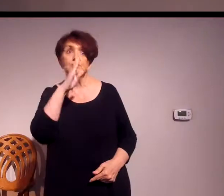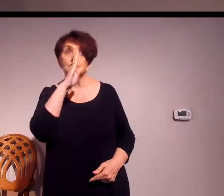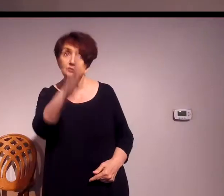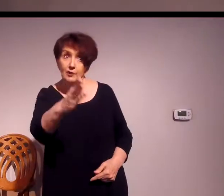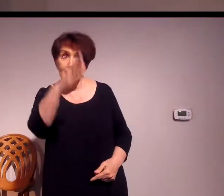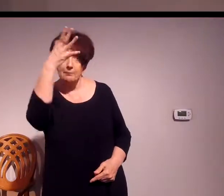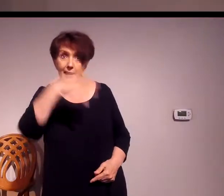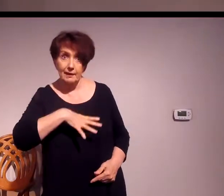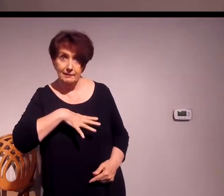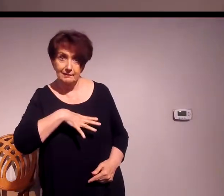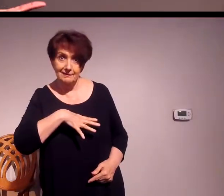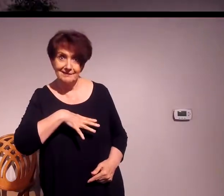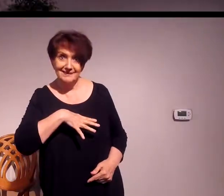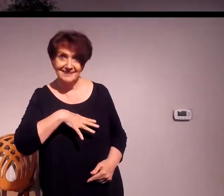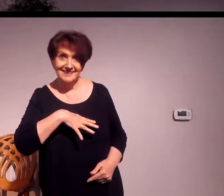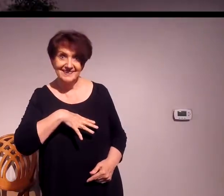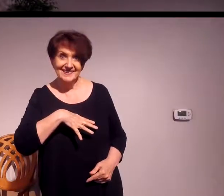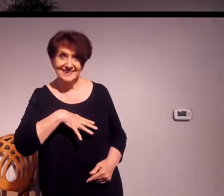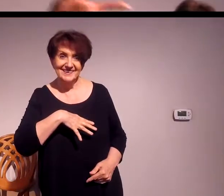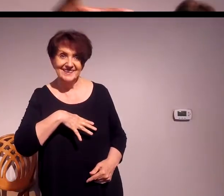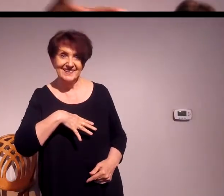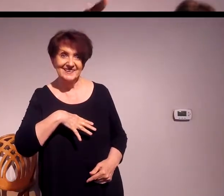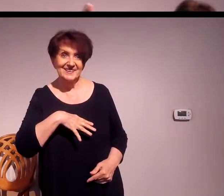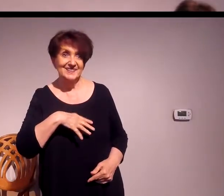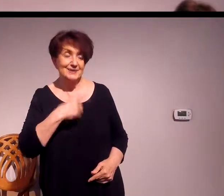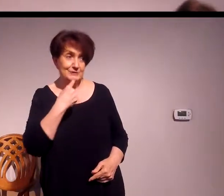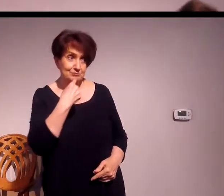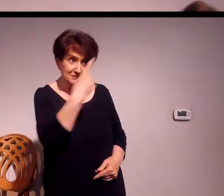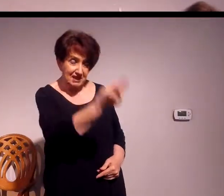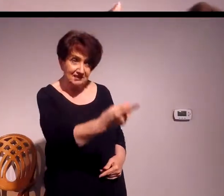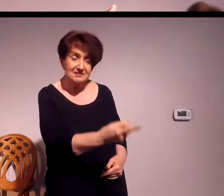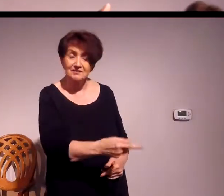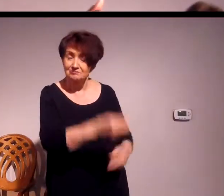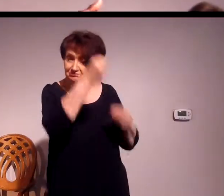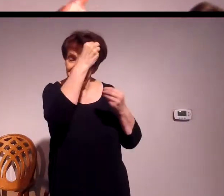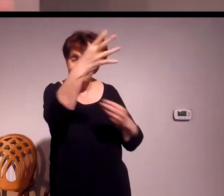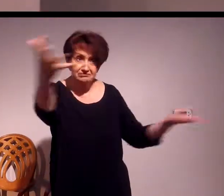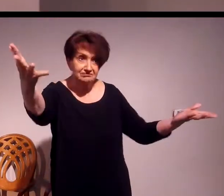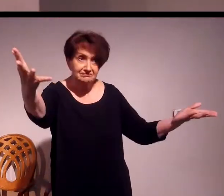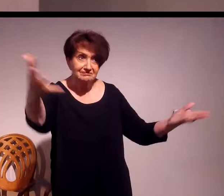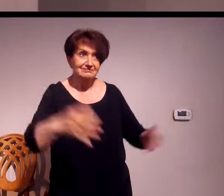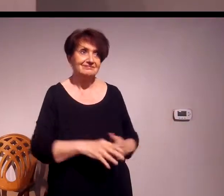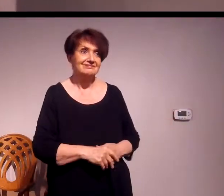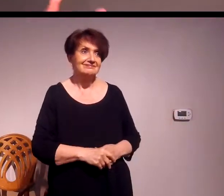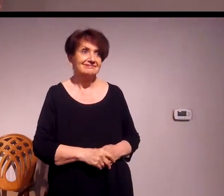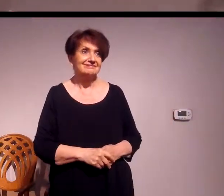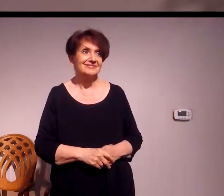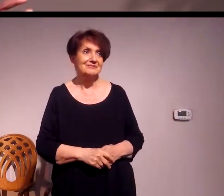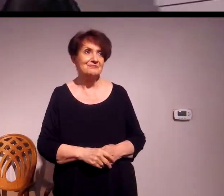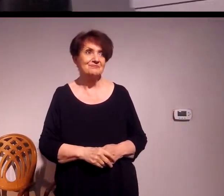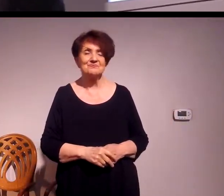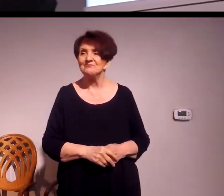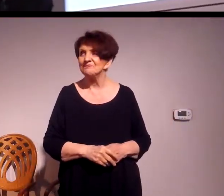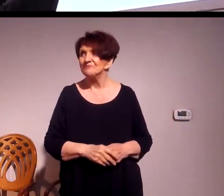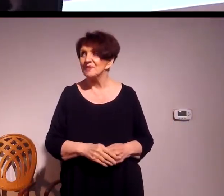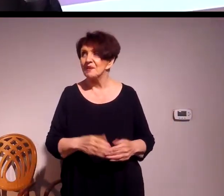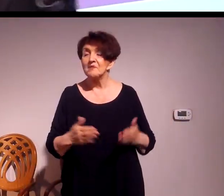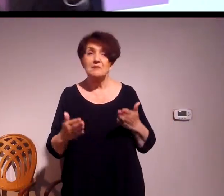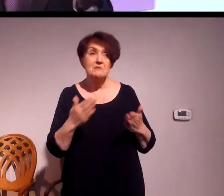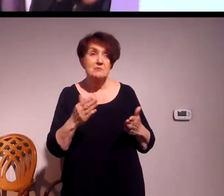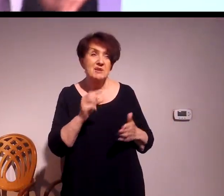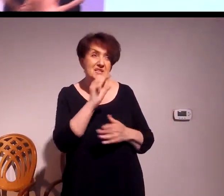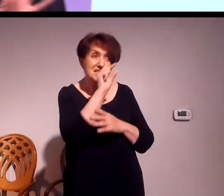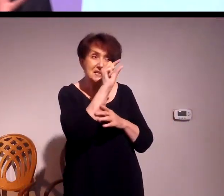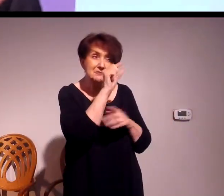up in here. I'm just telling you like it is. So you're going to hear the world according to Michael this time, and that might be a little